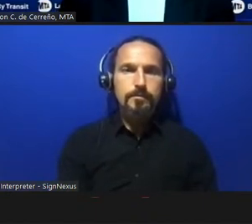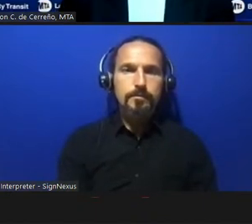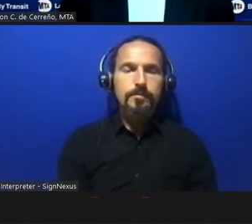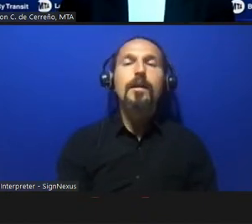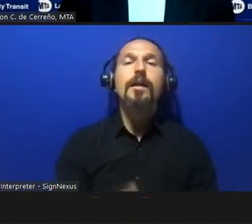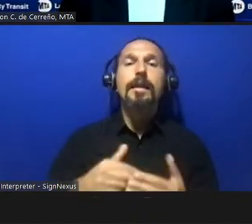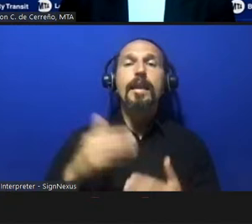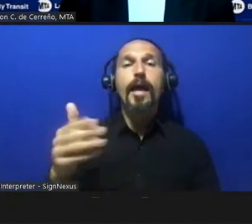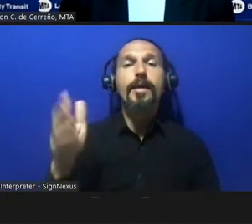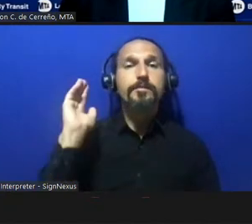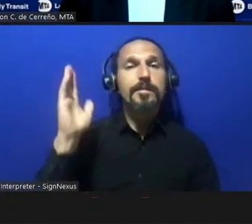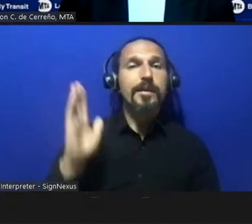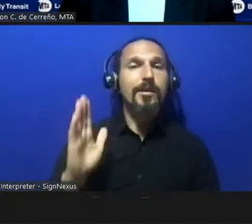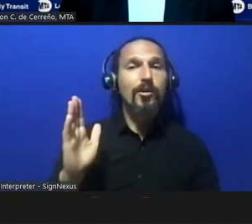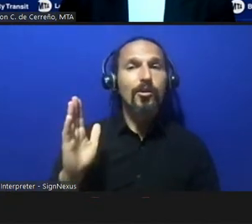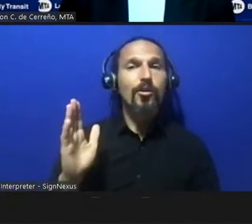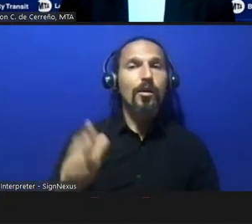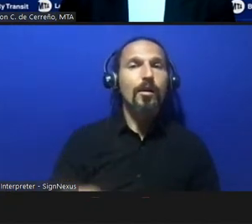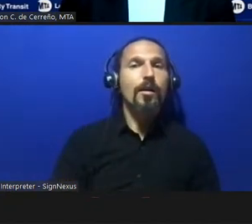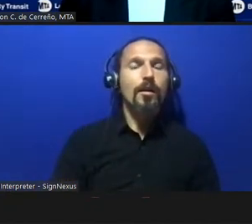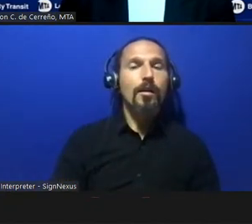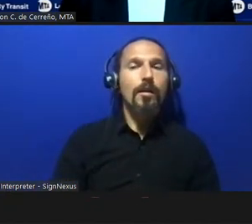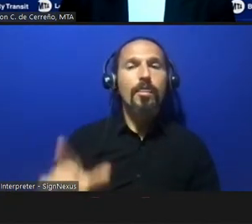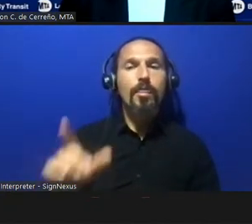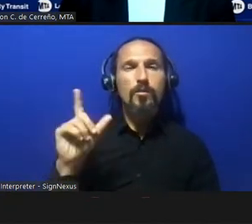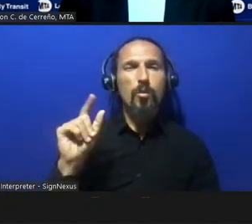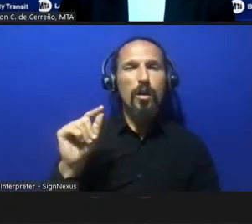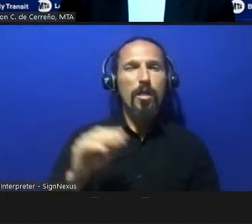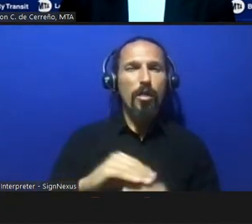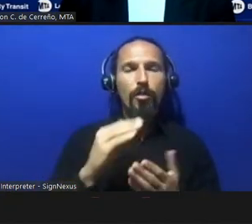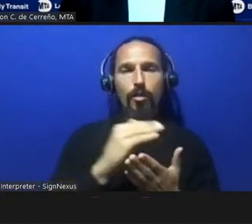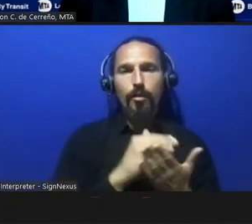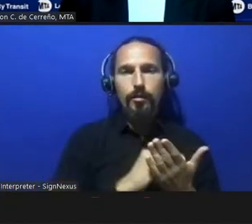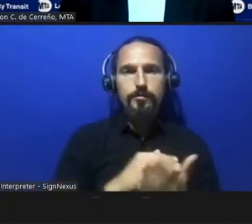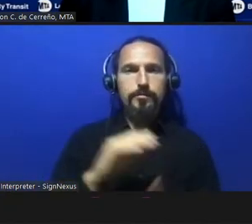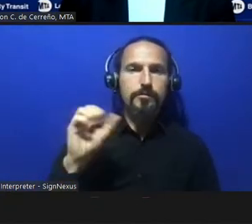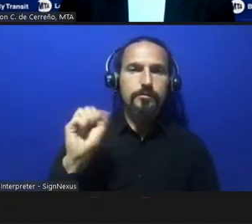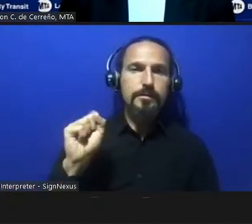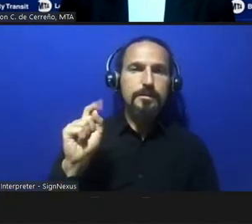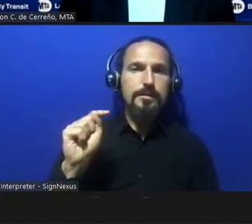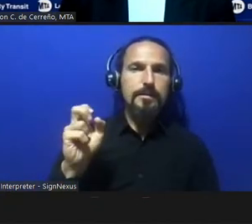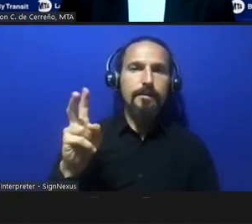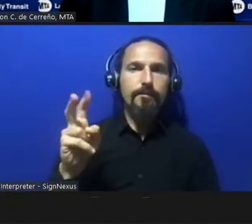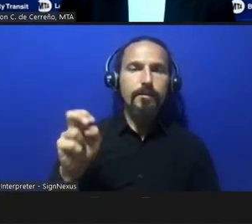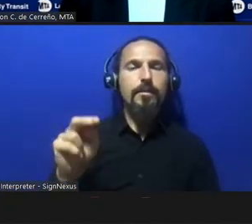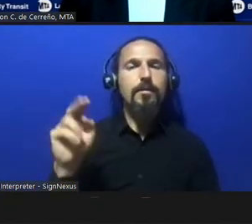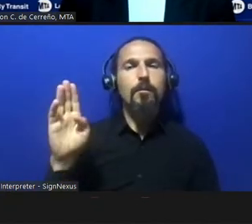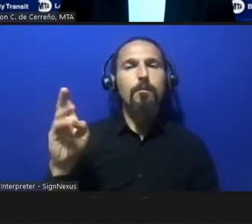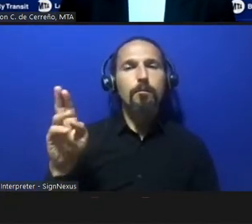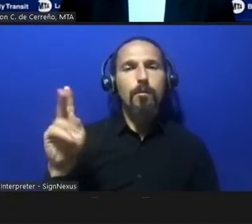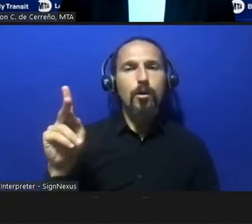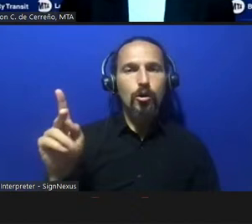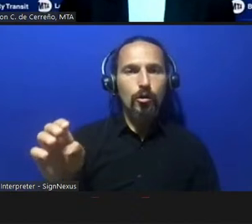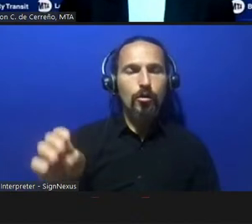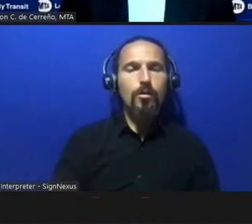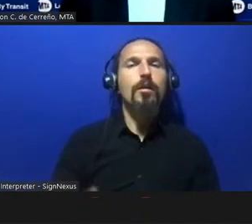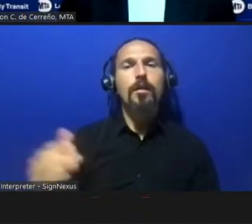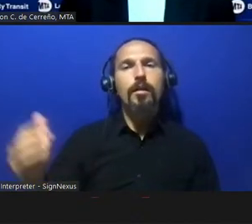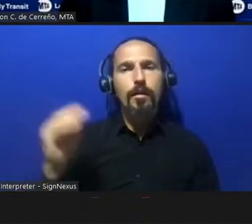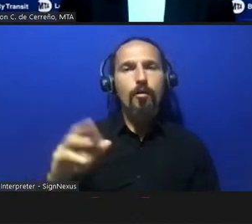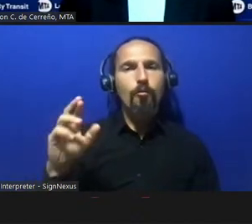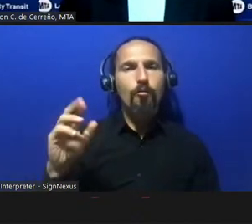our next speaker and 20th on the list is stephen burke followed by roland levin